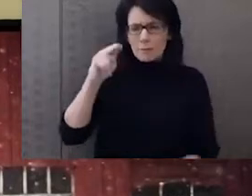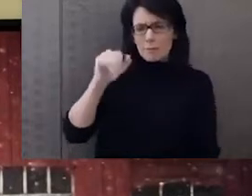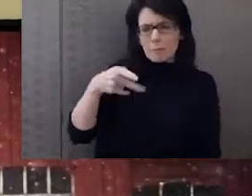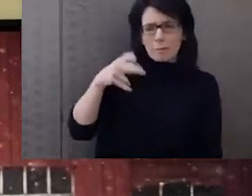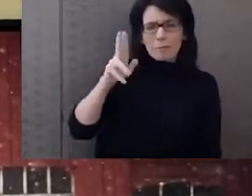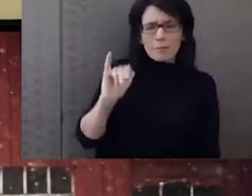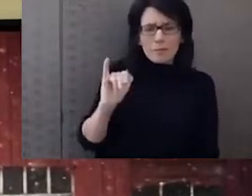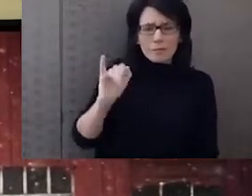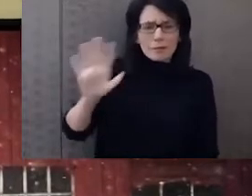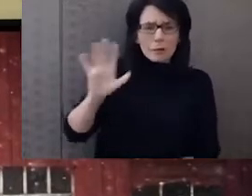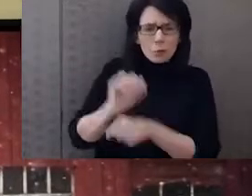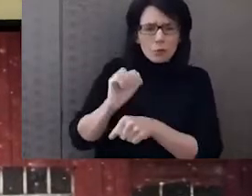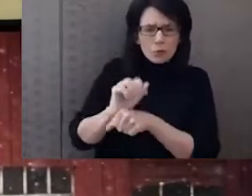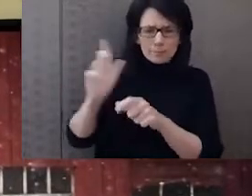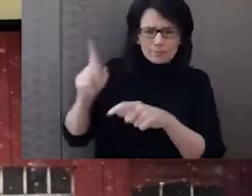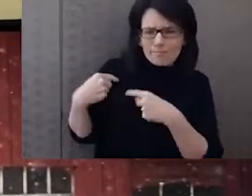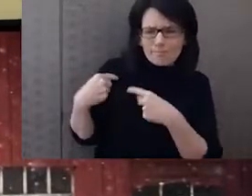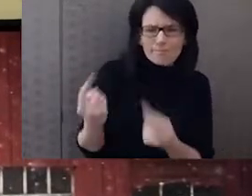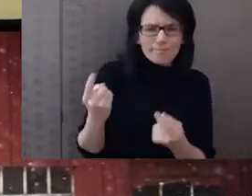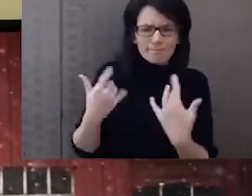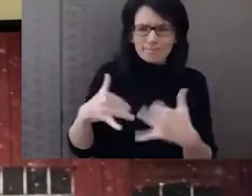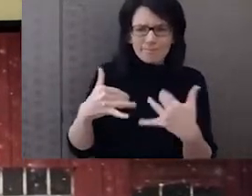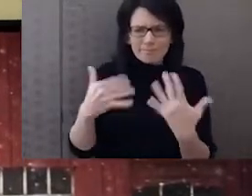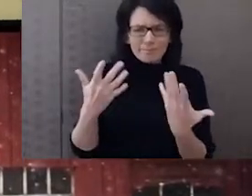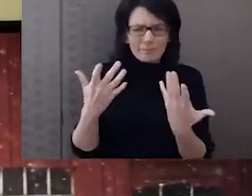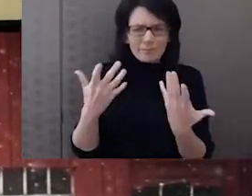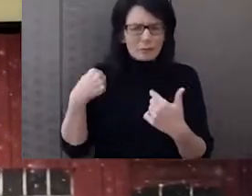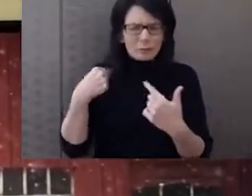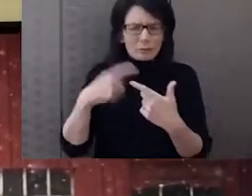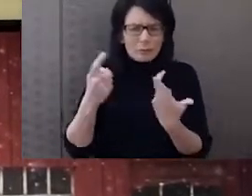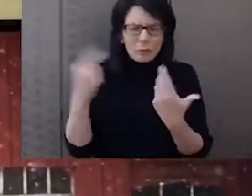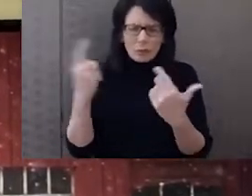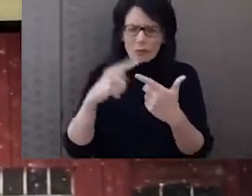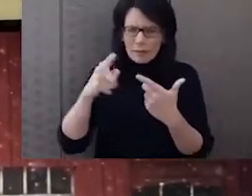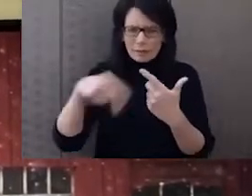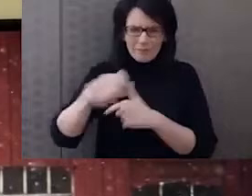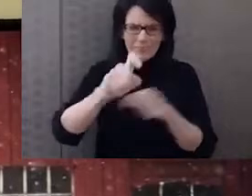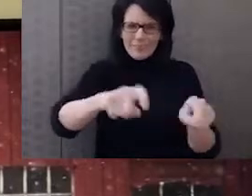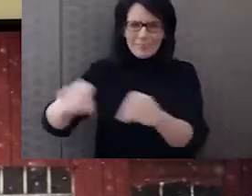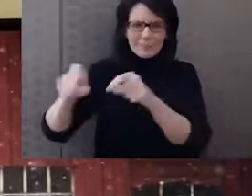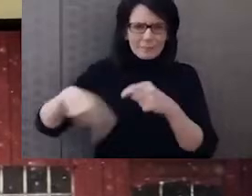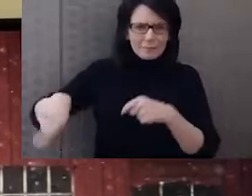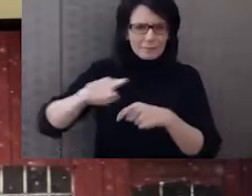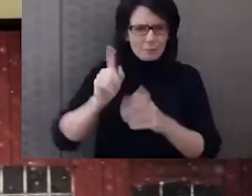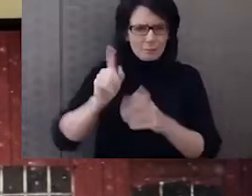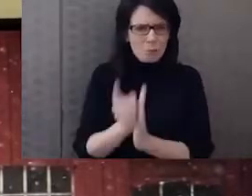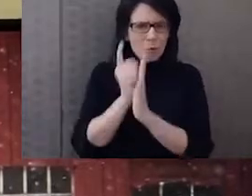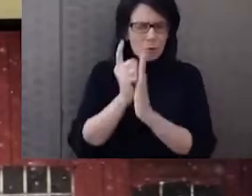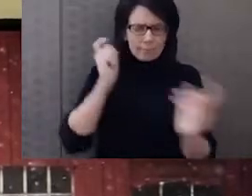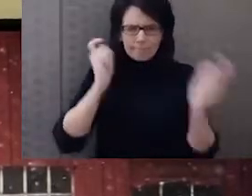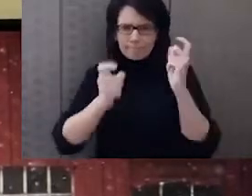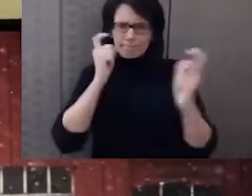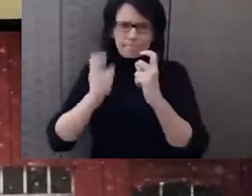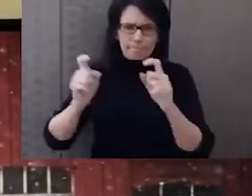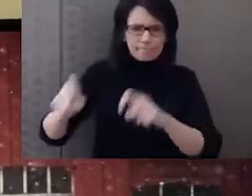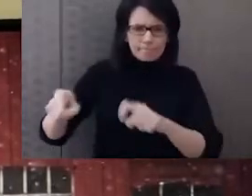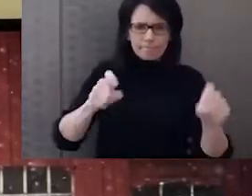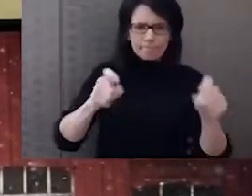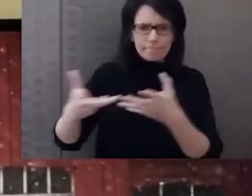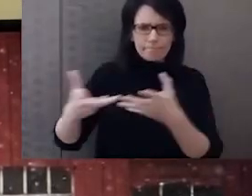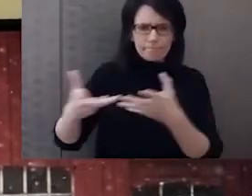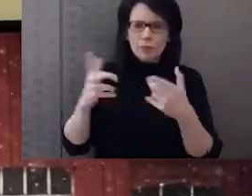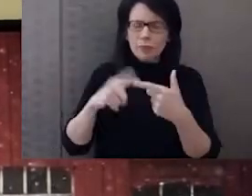is. As it always does, NOPE rose to meet the urgent challenges of the moment and to join with